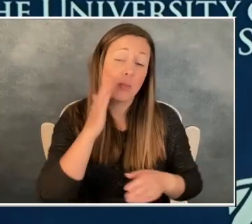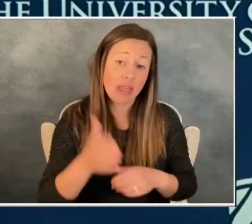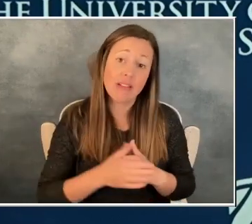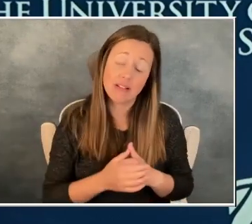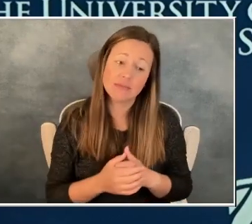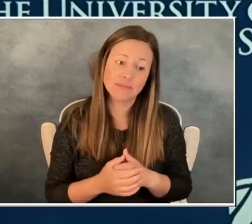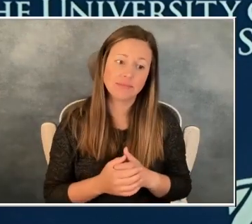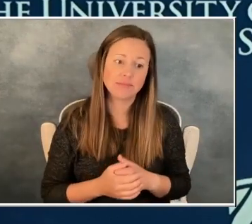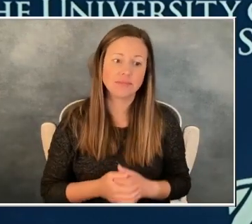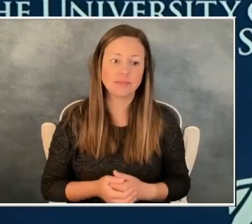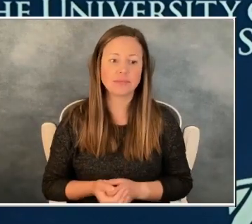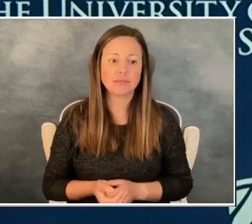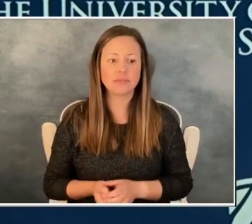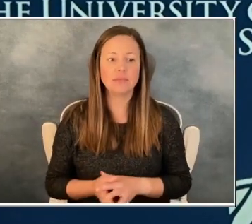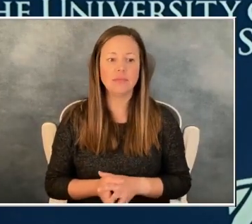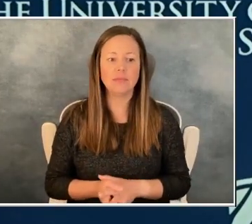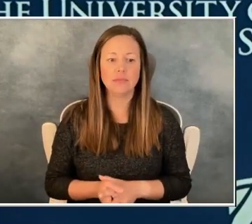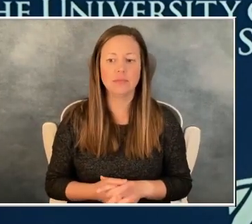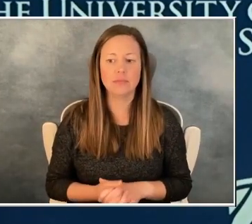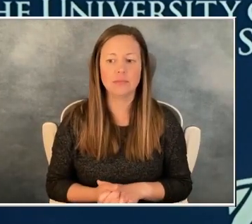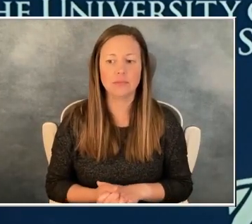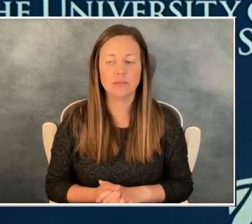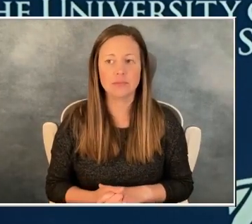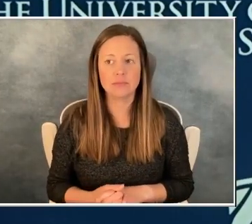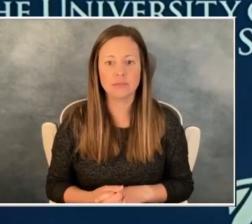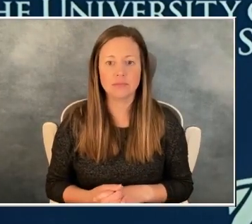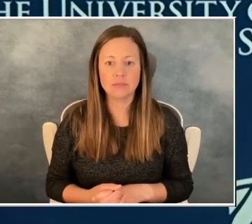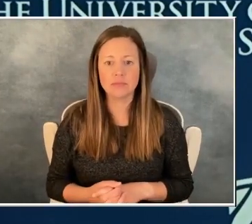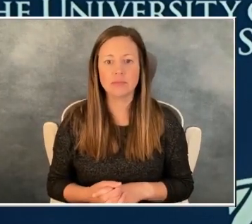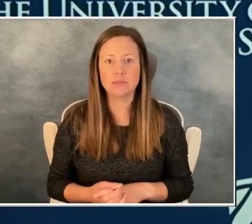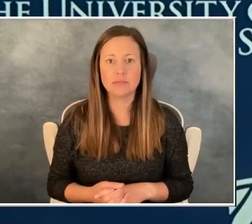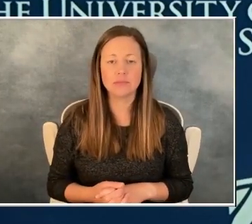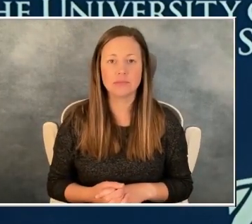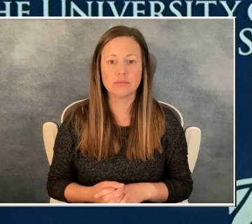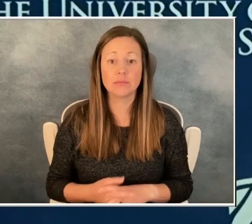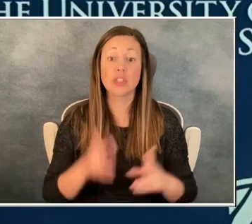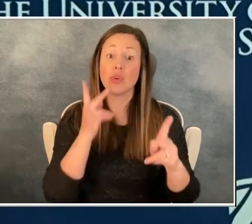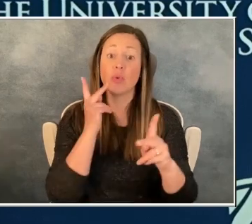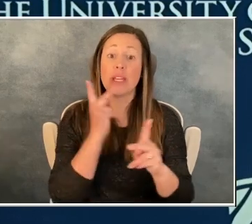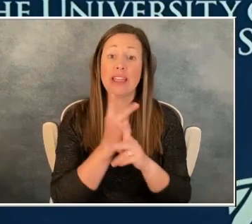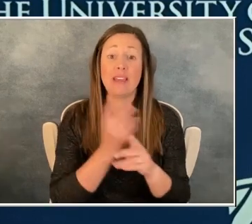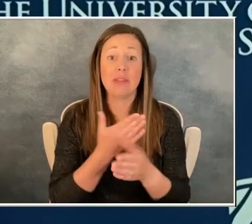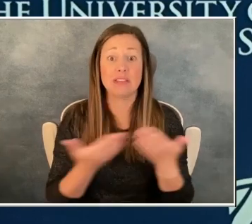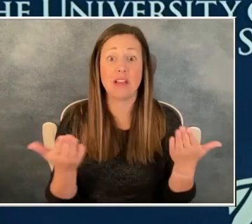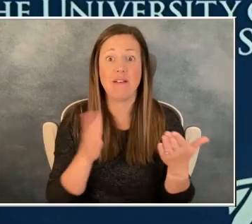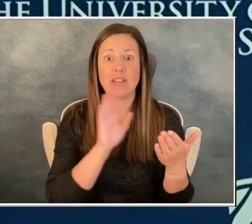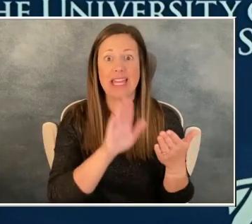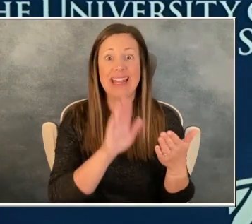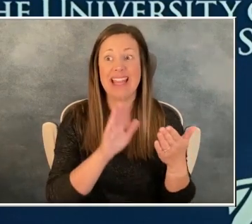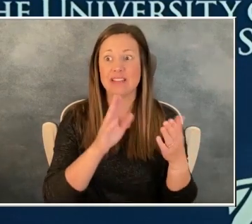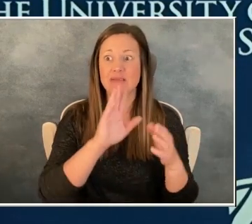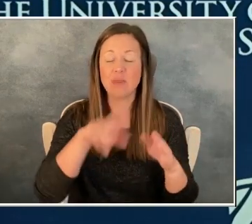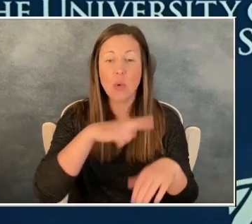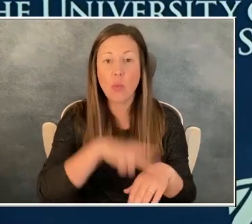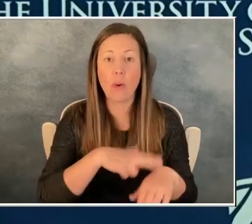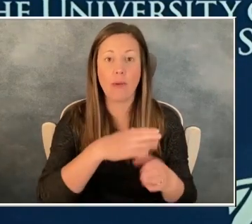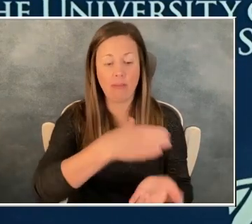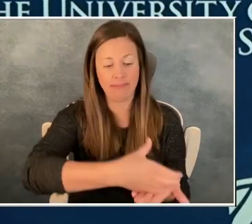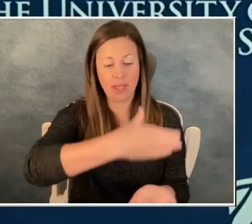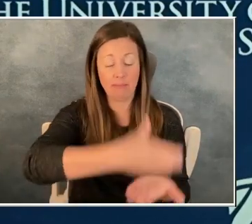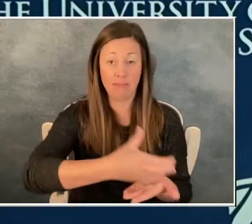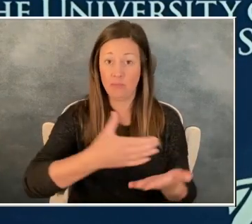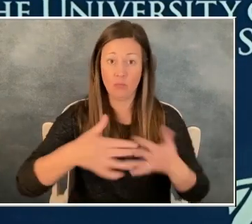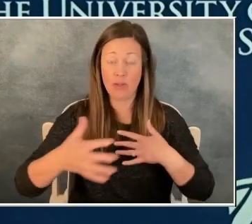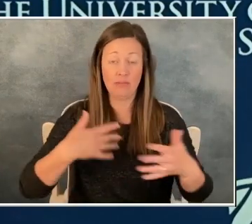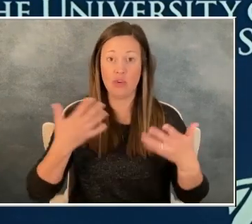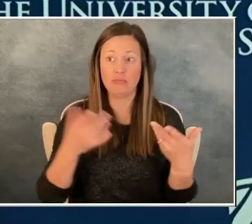recommend that the part about the keeping stuff in its original packaging, not just for medications, but for any kind of products. Because we get calls all the